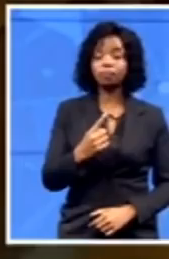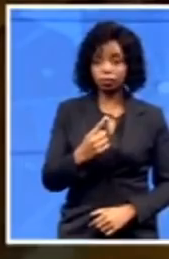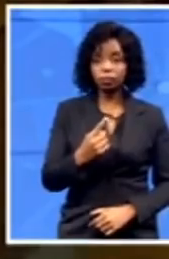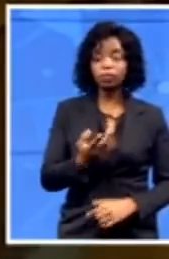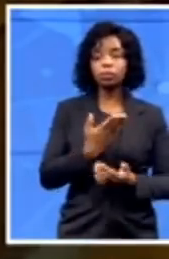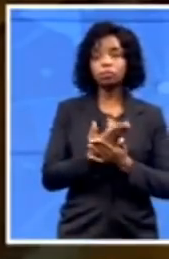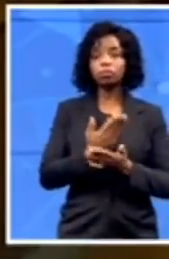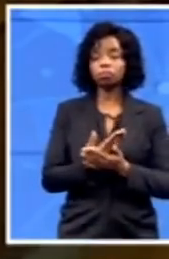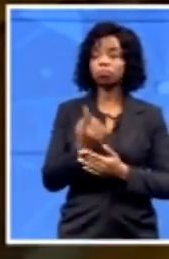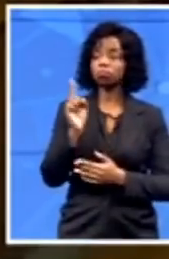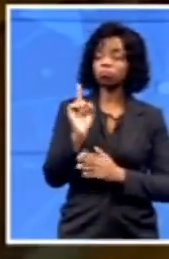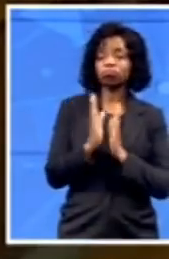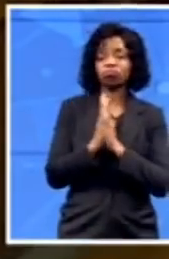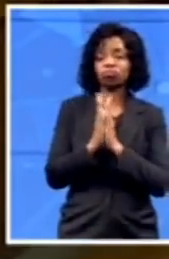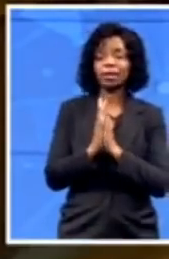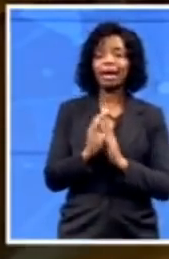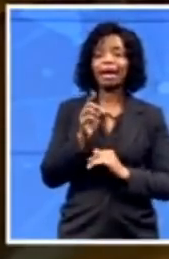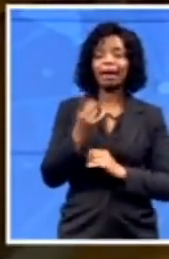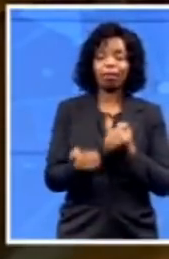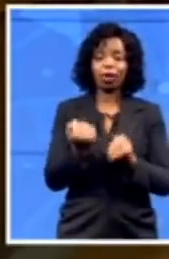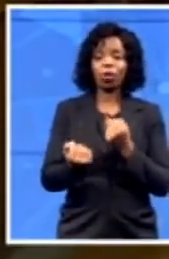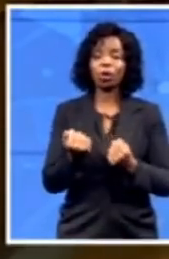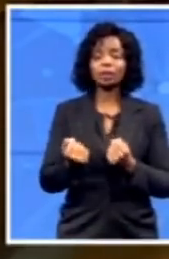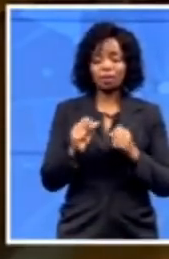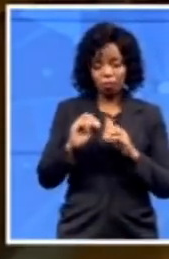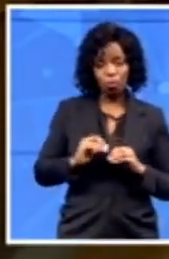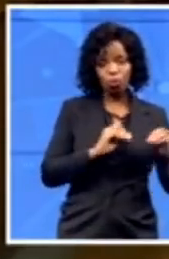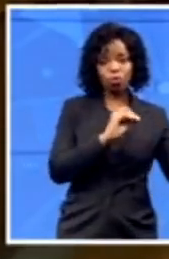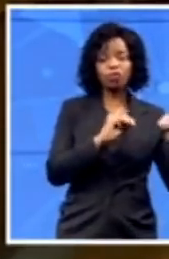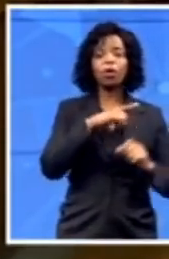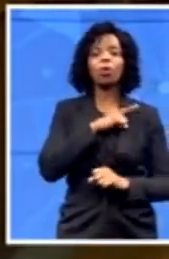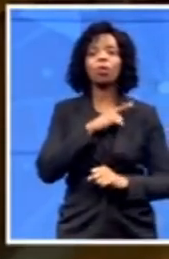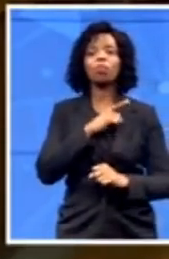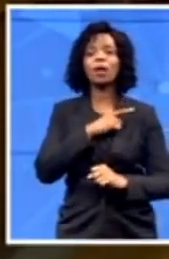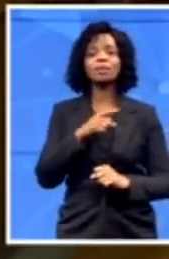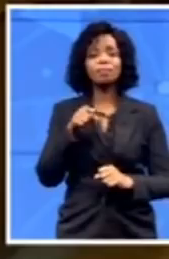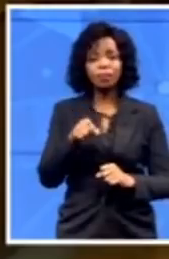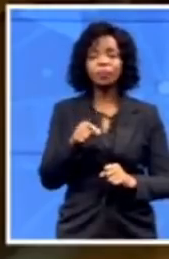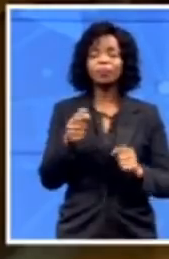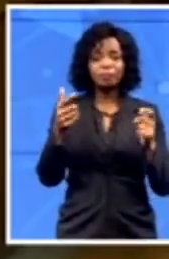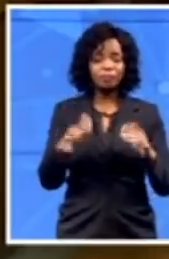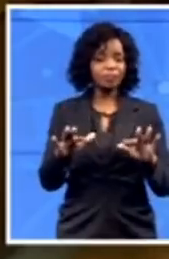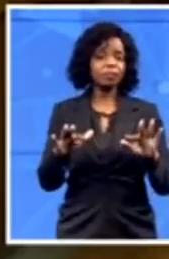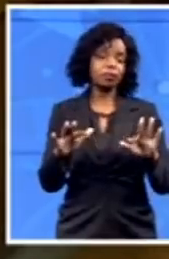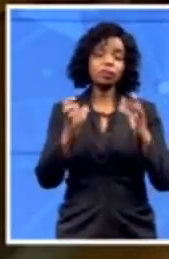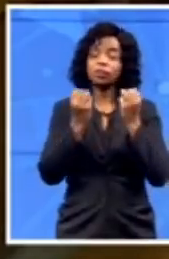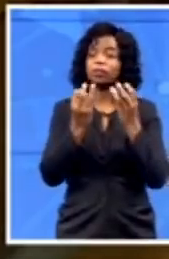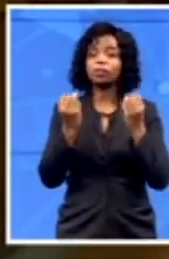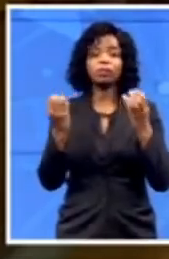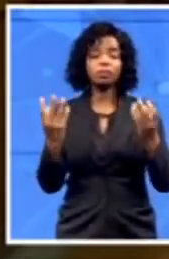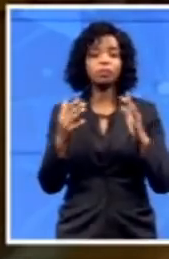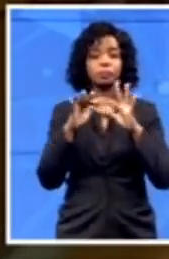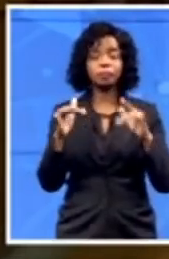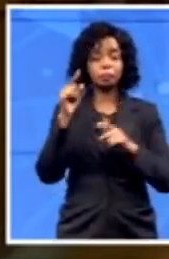moved. We know the issue of where they've been kept has really come under a lot of scrutiny. We've heard from the defense lawyers saying one of